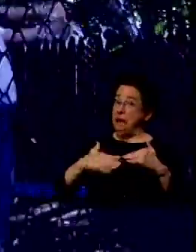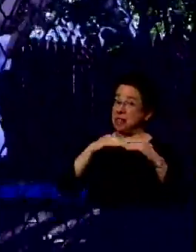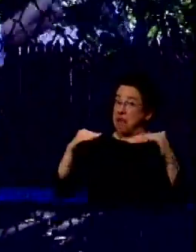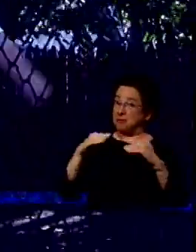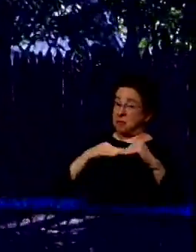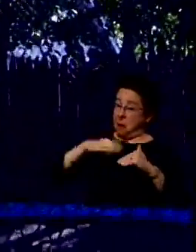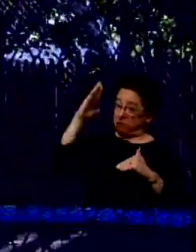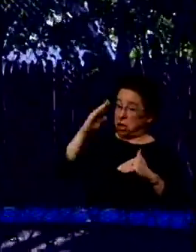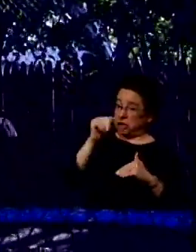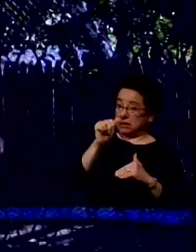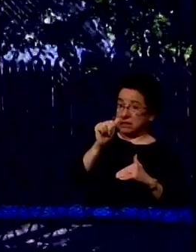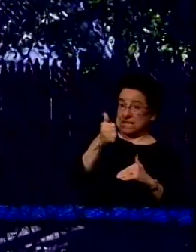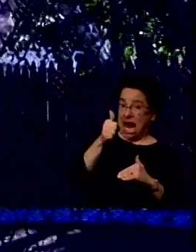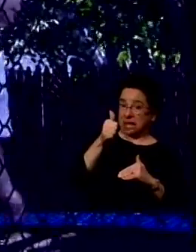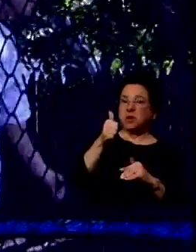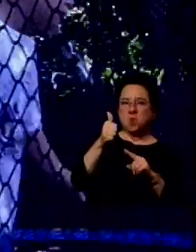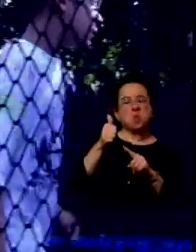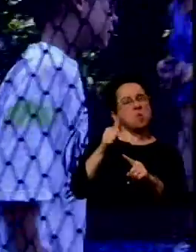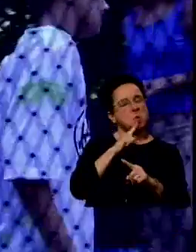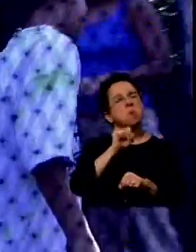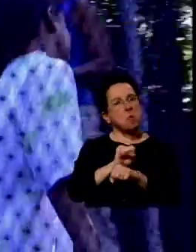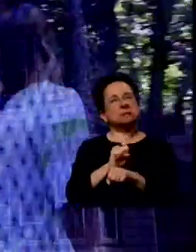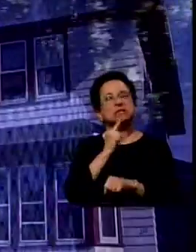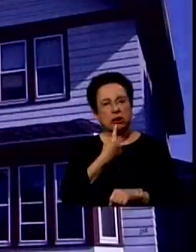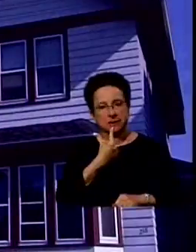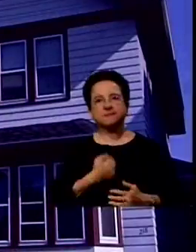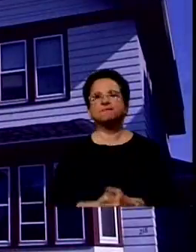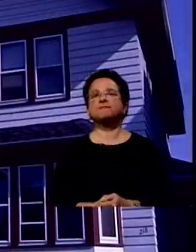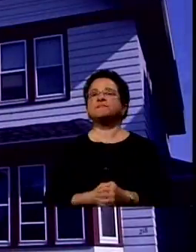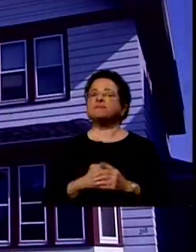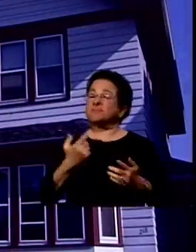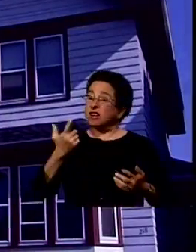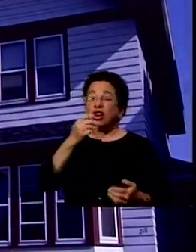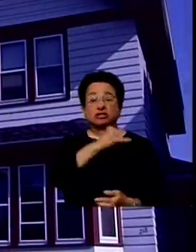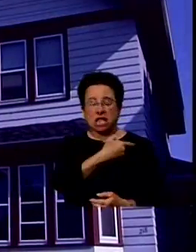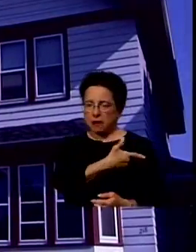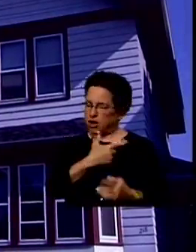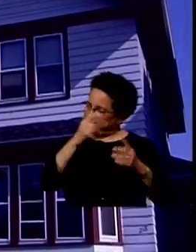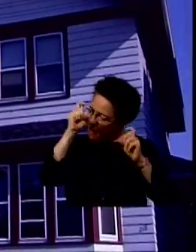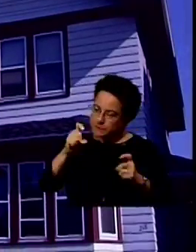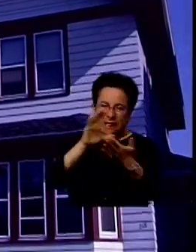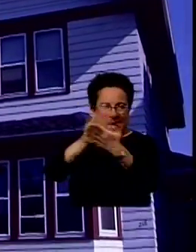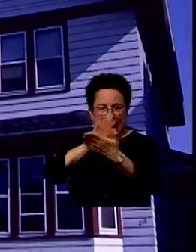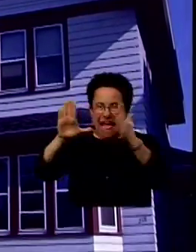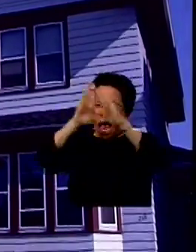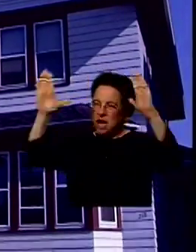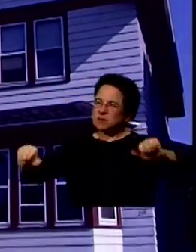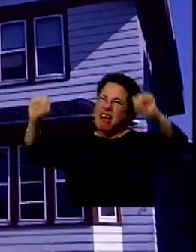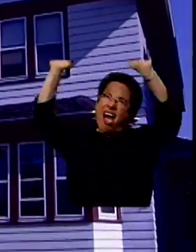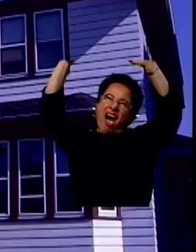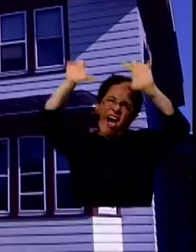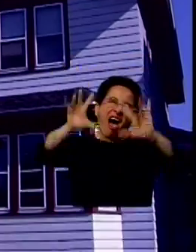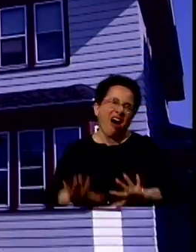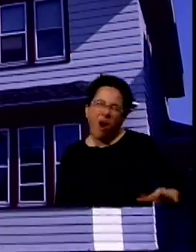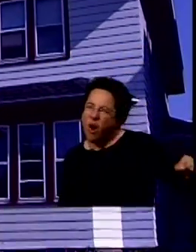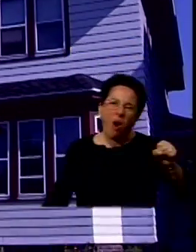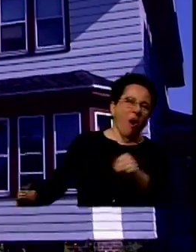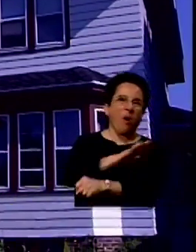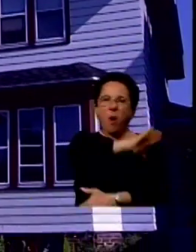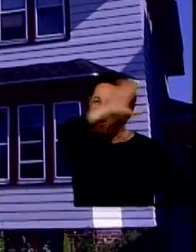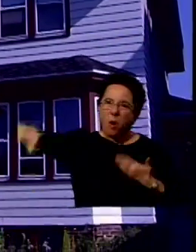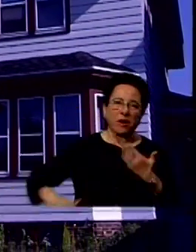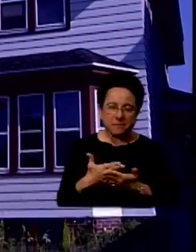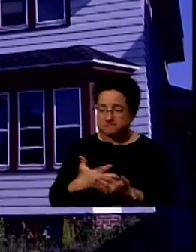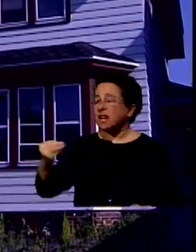is a matter of serious concern. Jennifer was told to clean her house from top to bottom. She and her husband